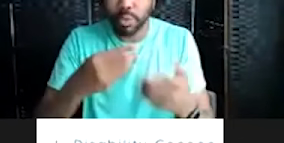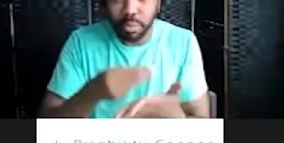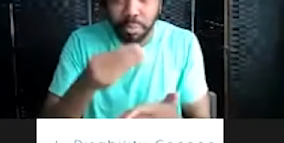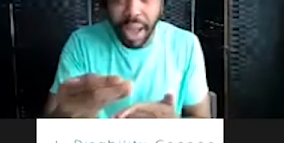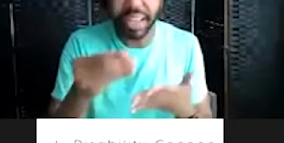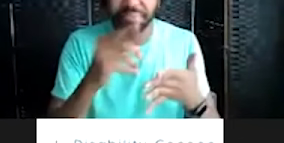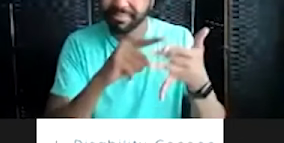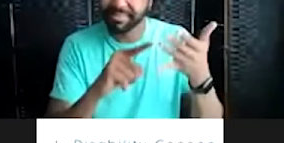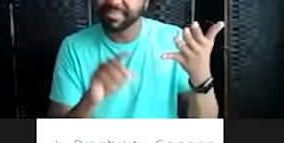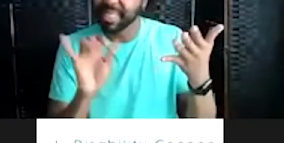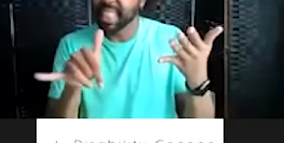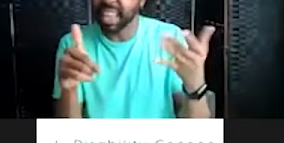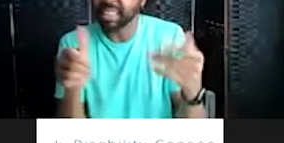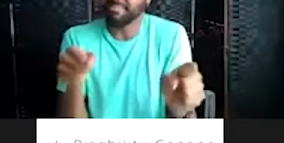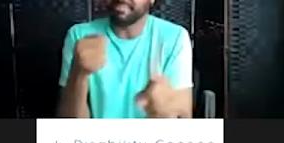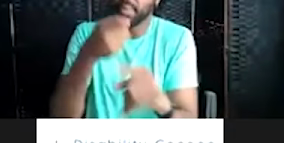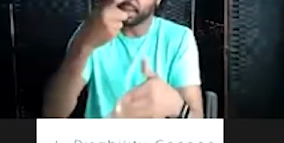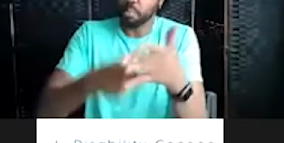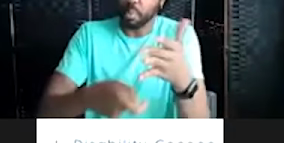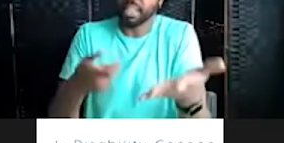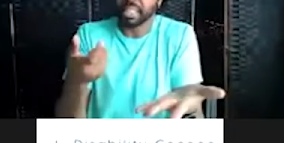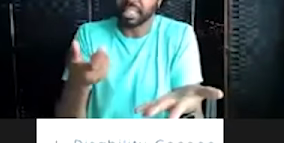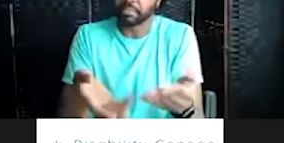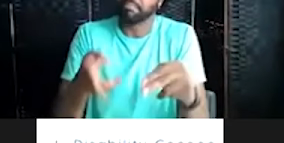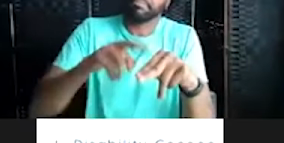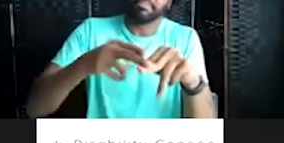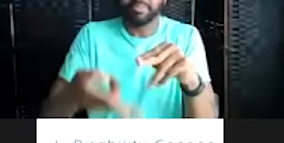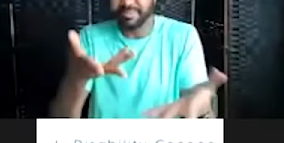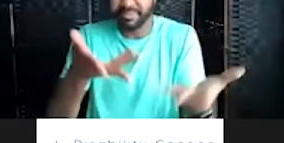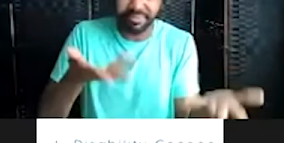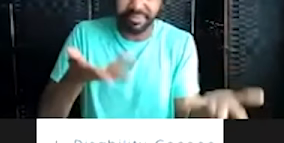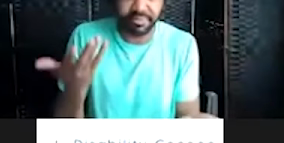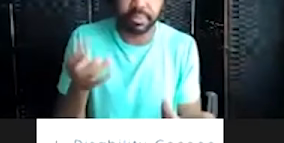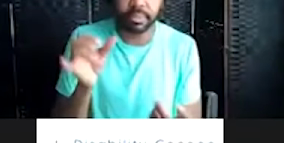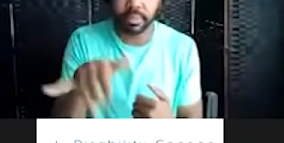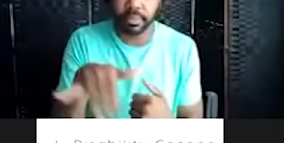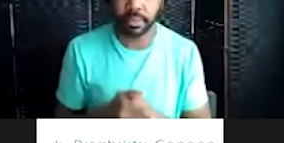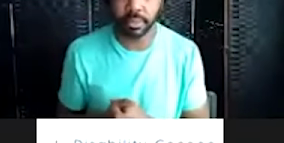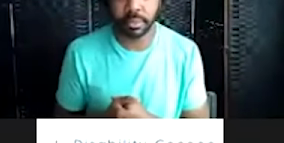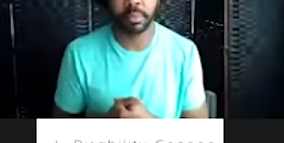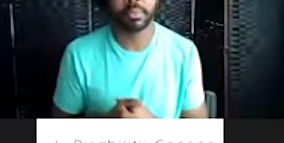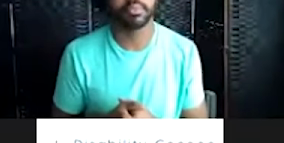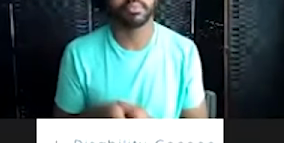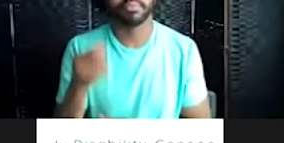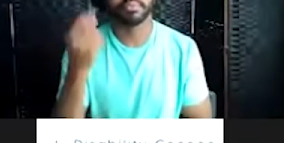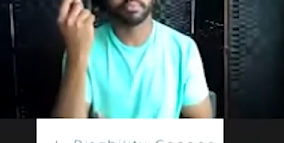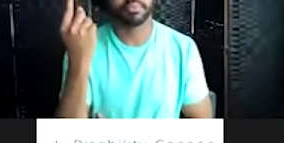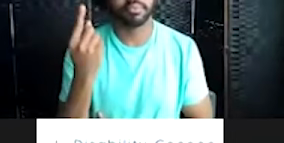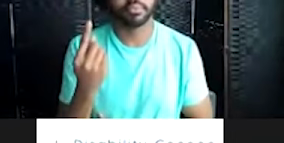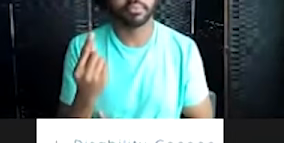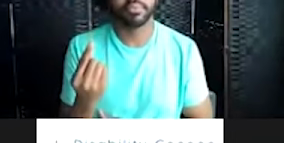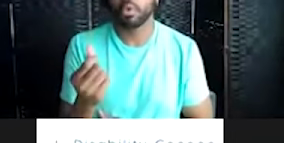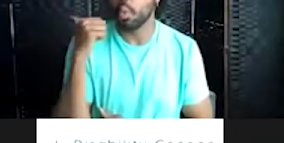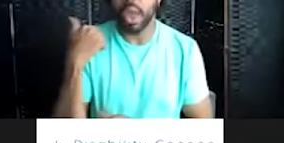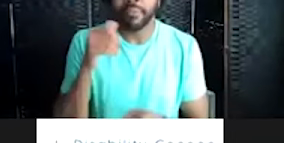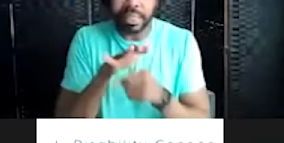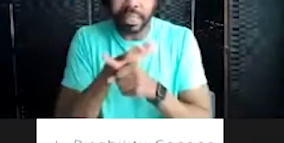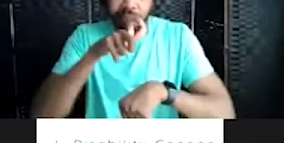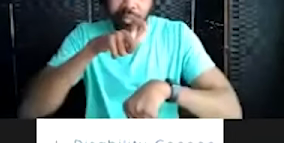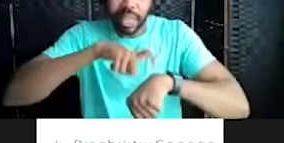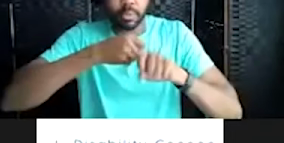but it should give you an idea as to cost on some of these items. Now, we are not going to have enough time to talk about all the different types